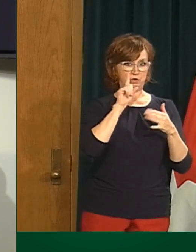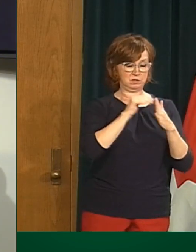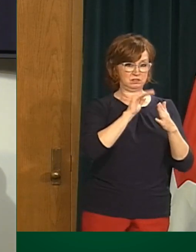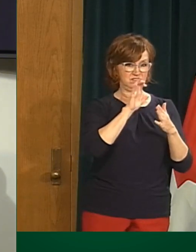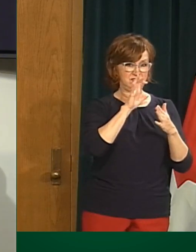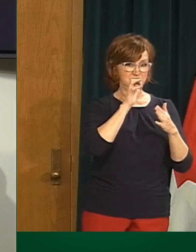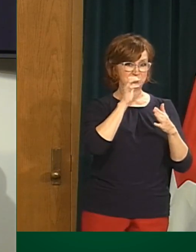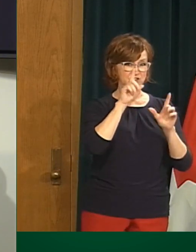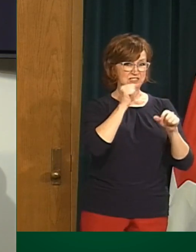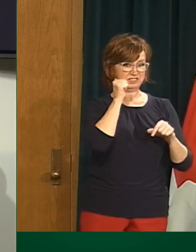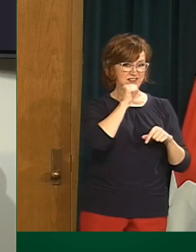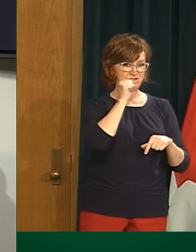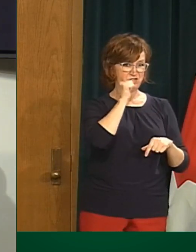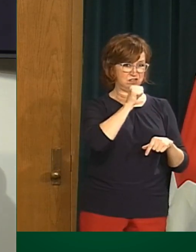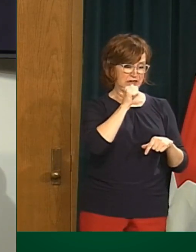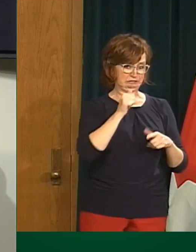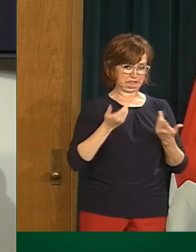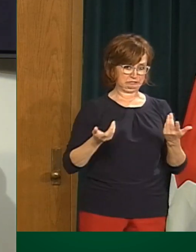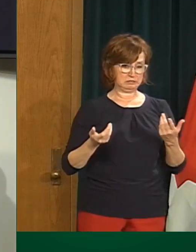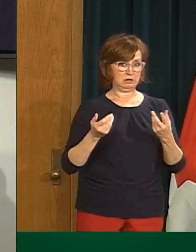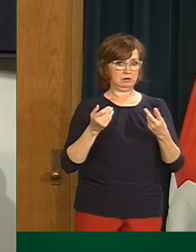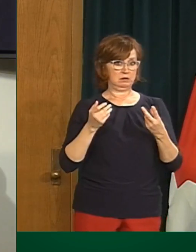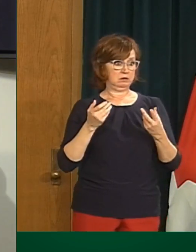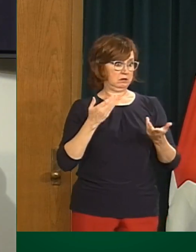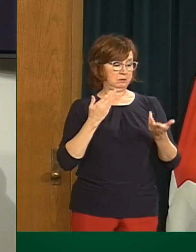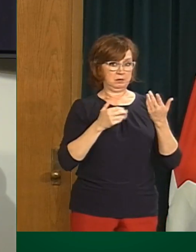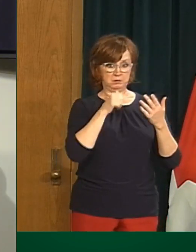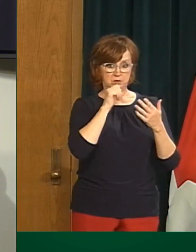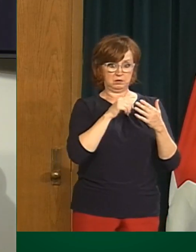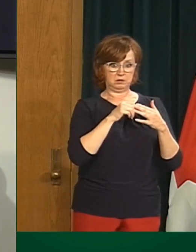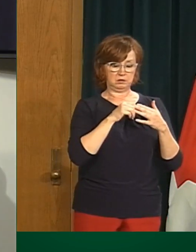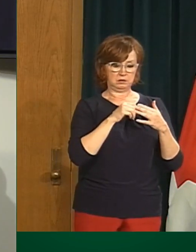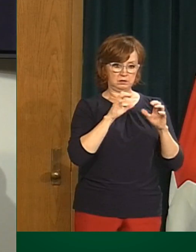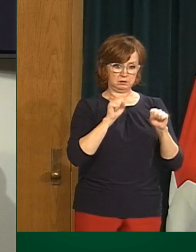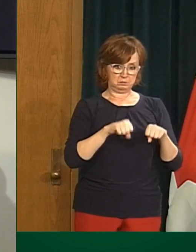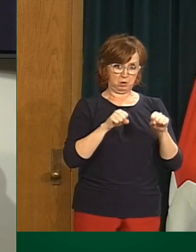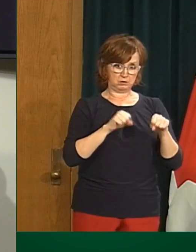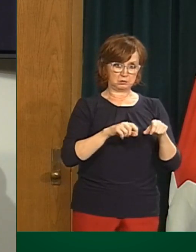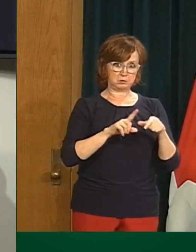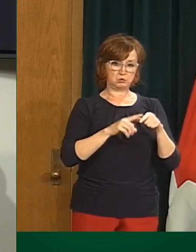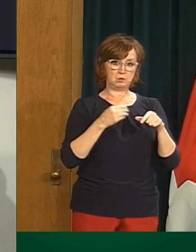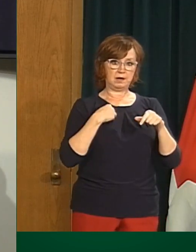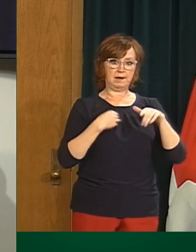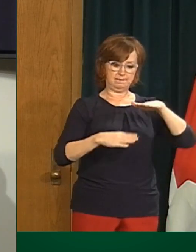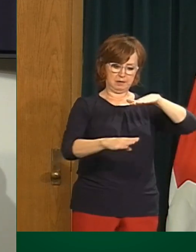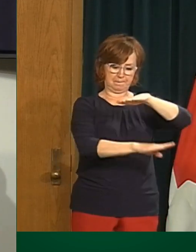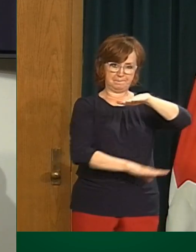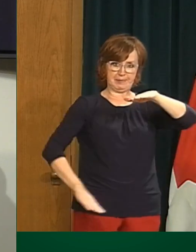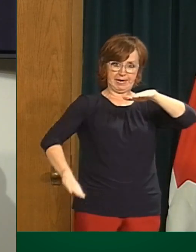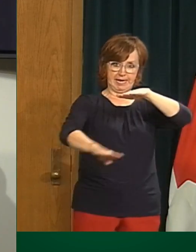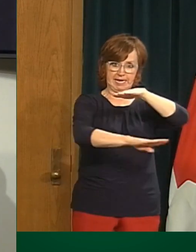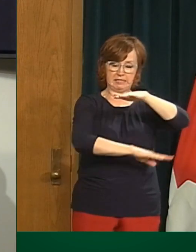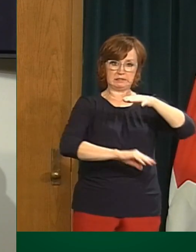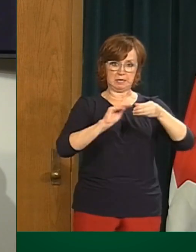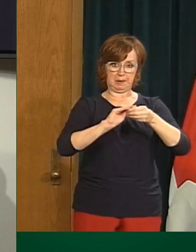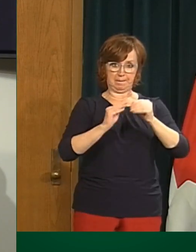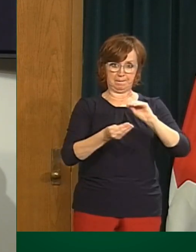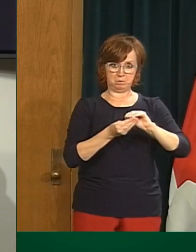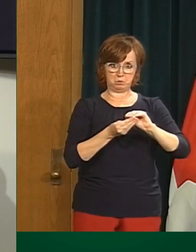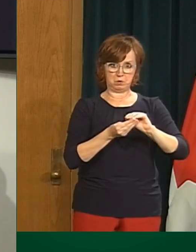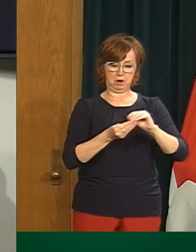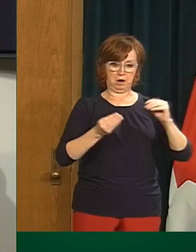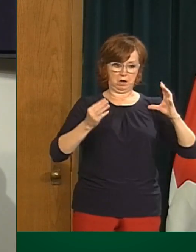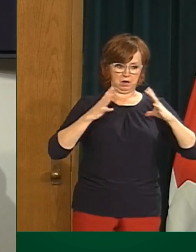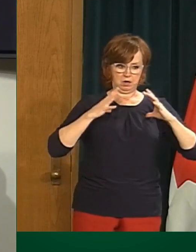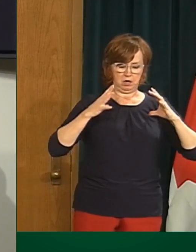And if not the 1,500, shouldn't we be achieving a consistent baseline number that allows us to better monitor